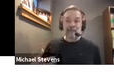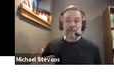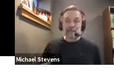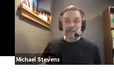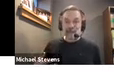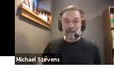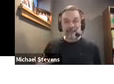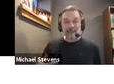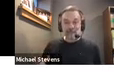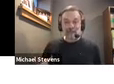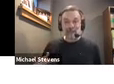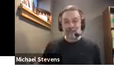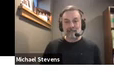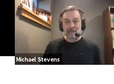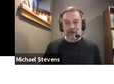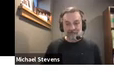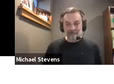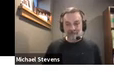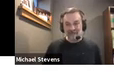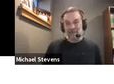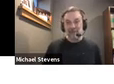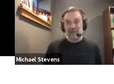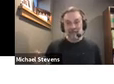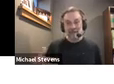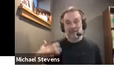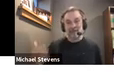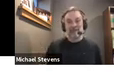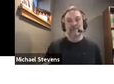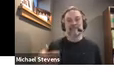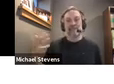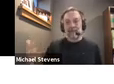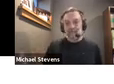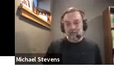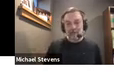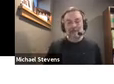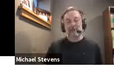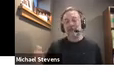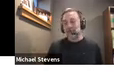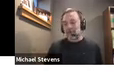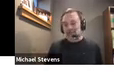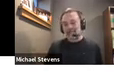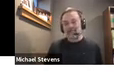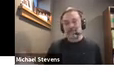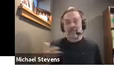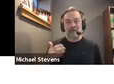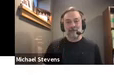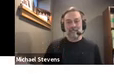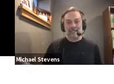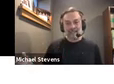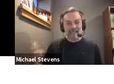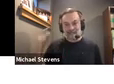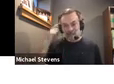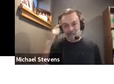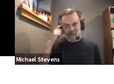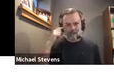if we do this correctly, we're going to be taking pauses to be able to answer your questions in the flow of our presentation, rather than